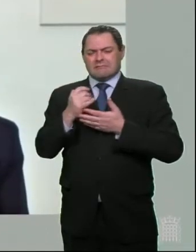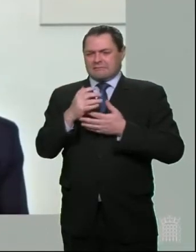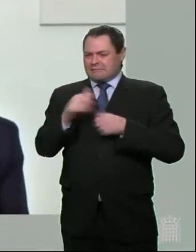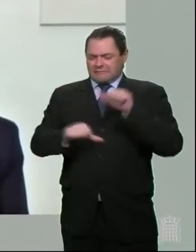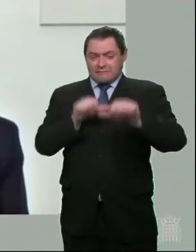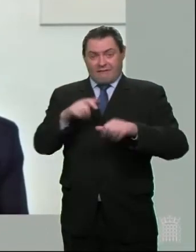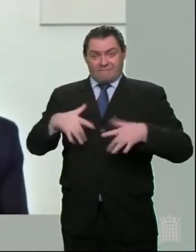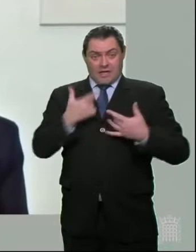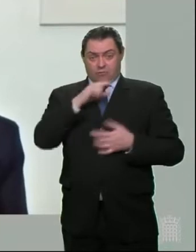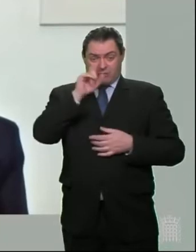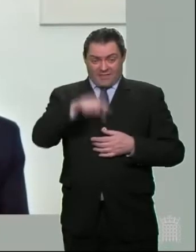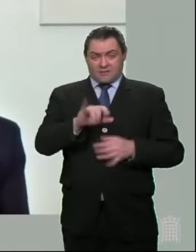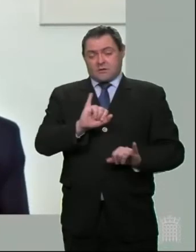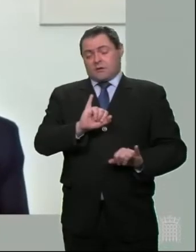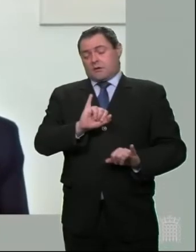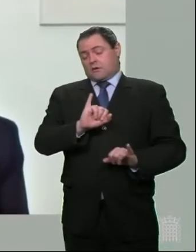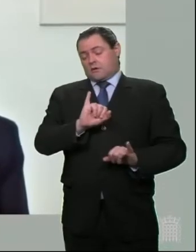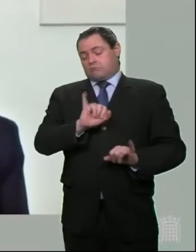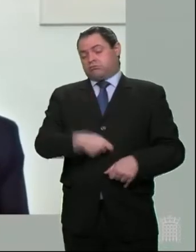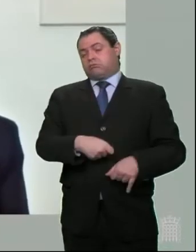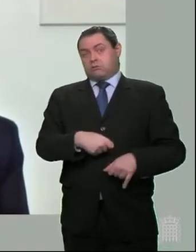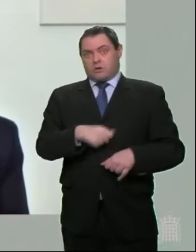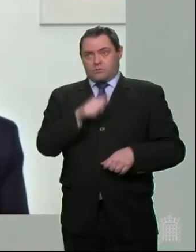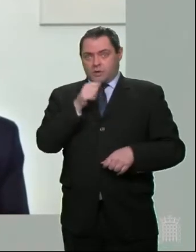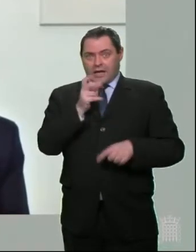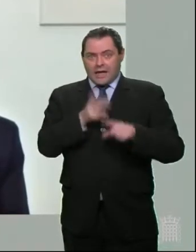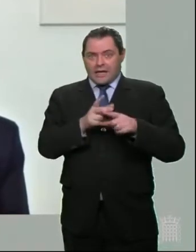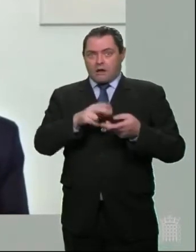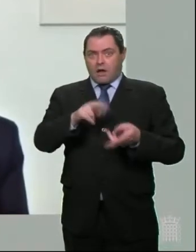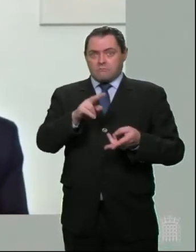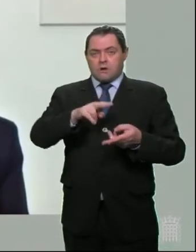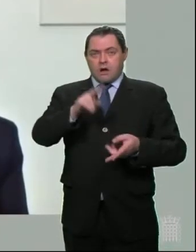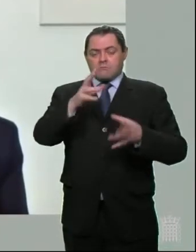milestones. Now, this afternoon, I